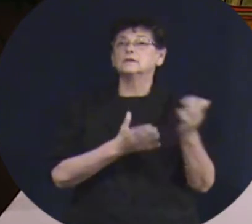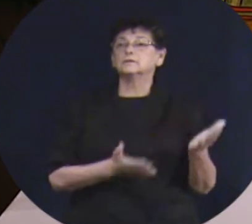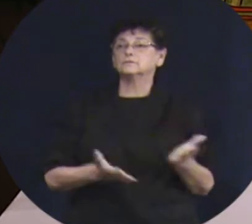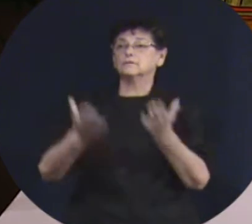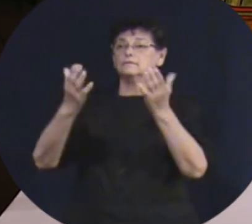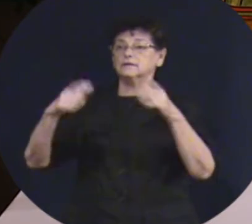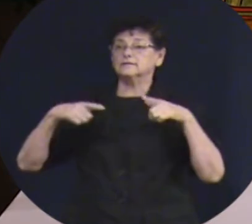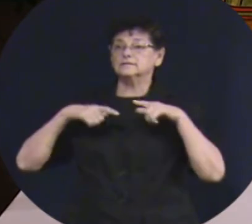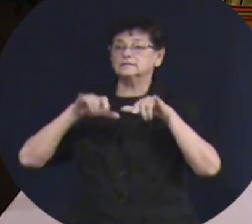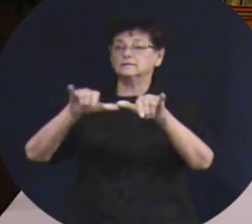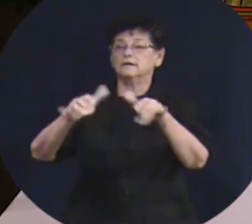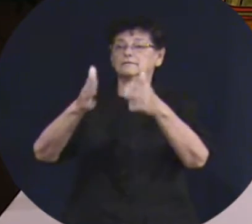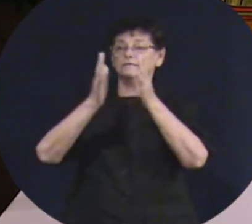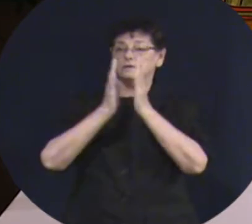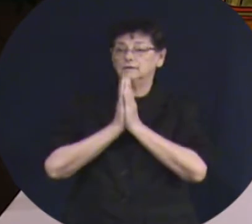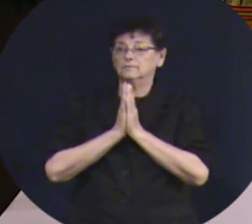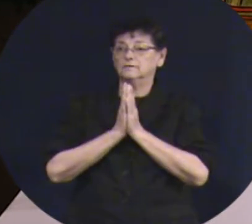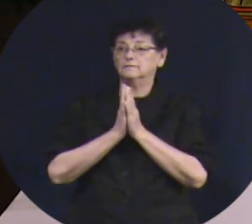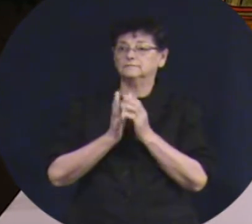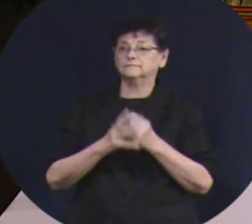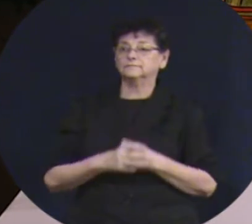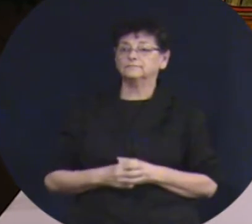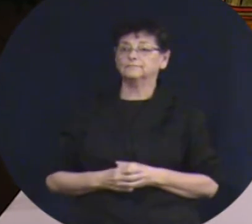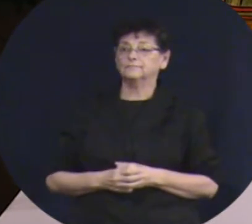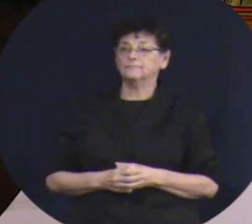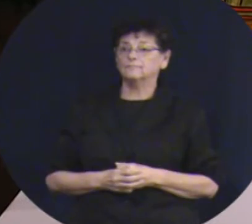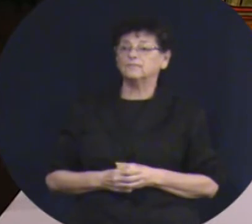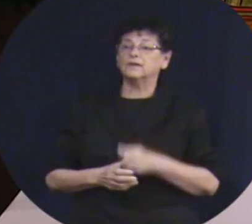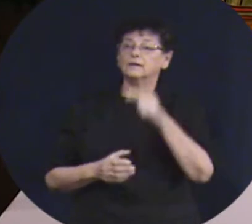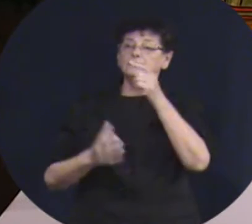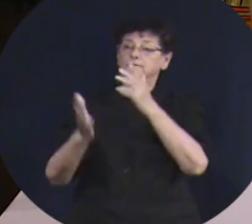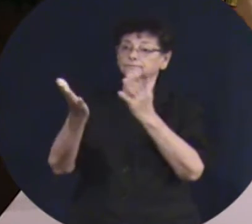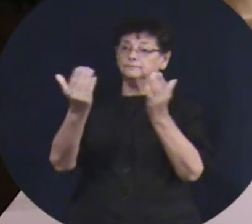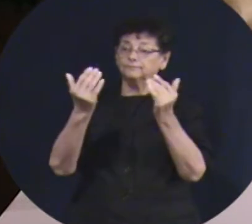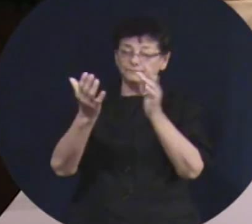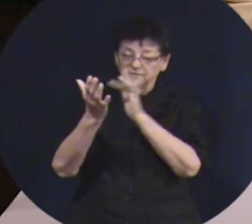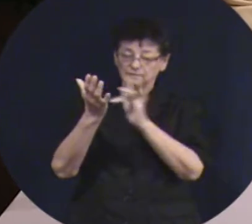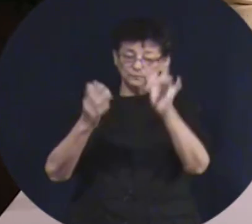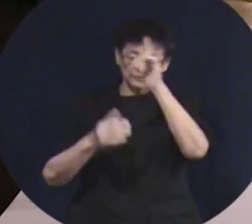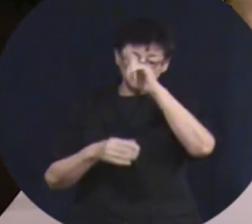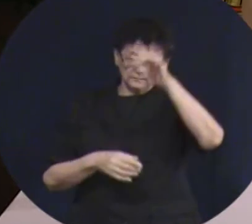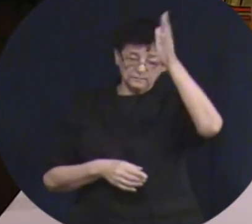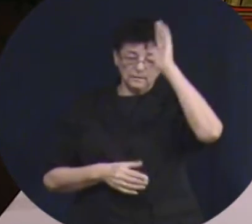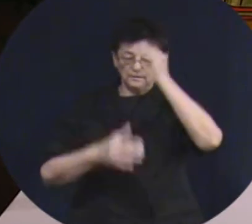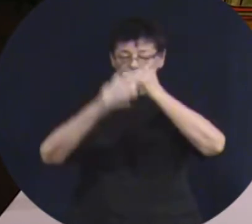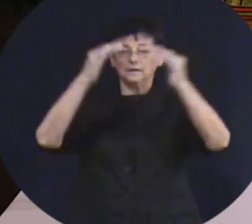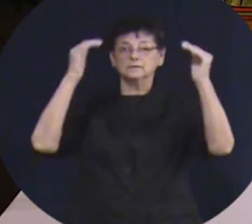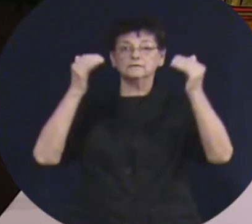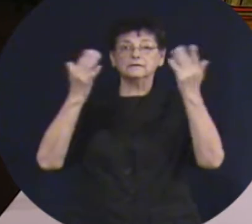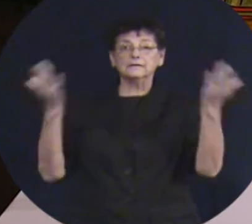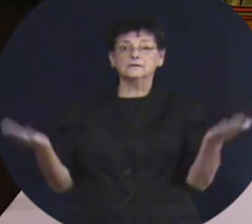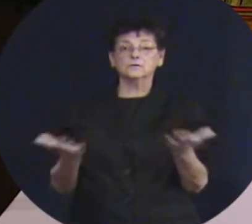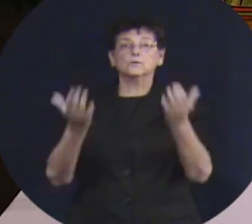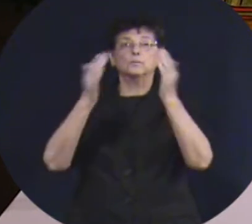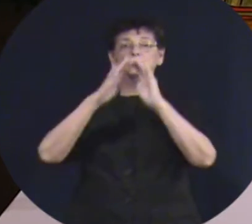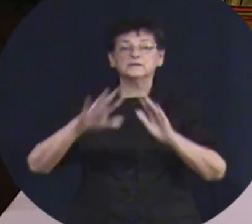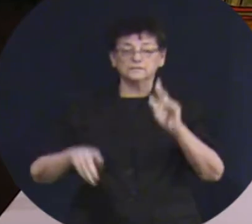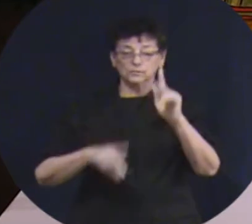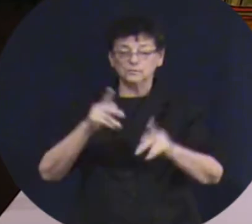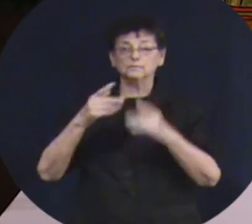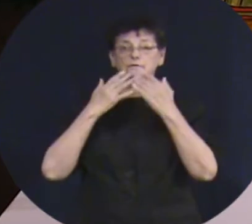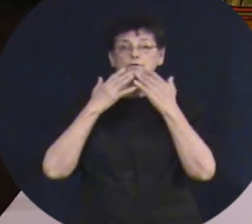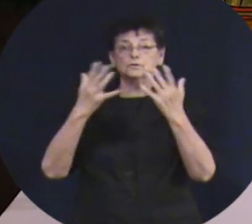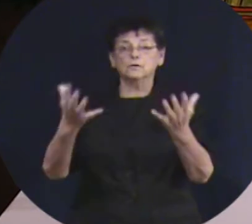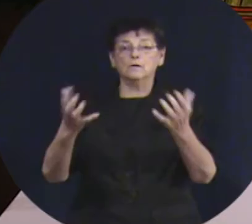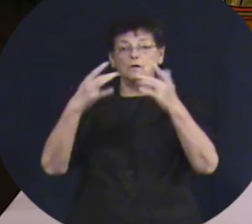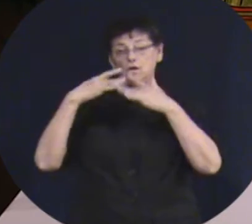bring us to everlasting life. Amen. Glory to God in the highest, and on earth peace to people